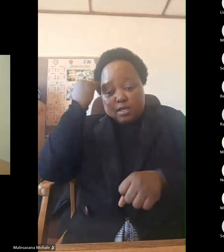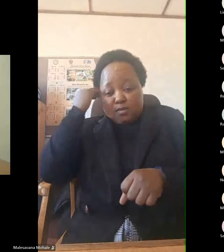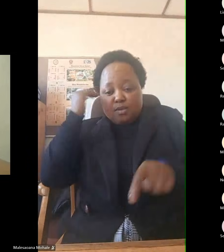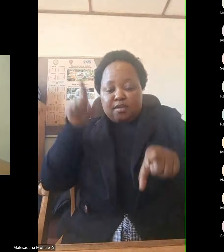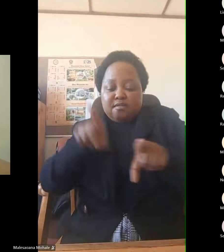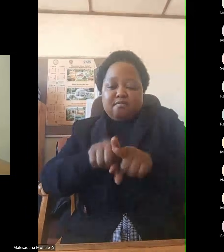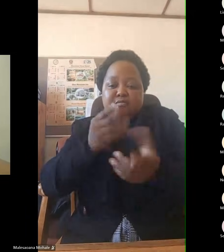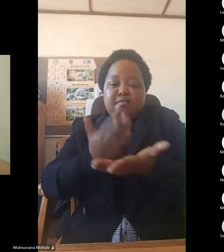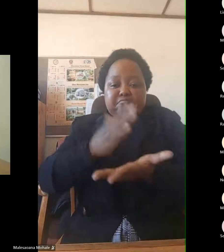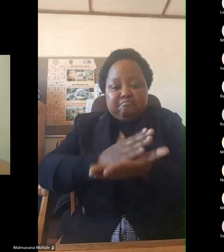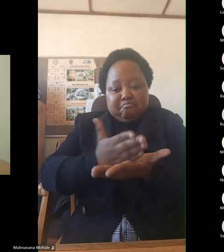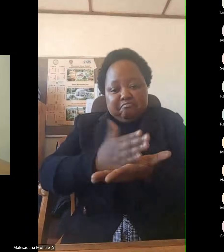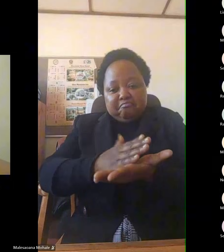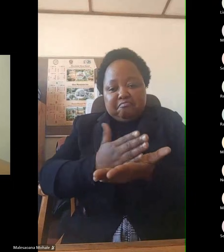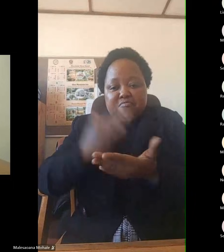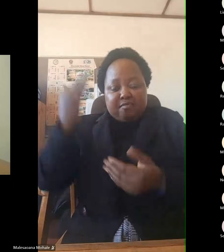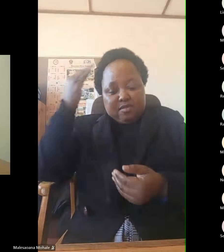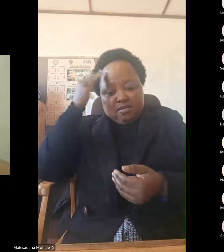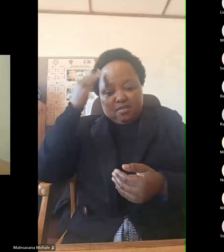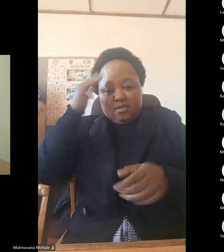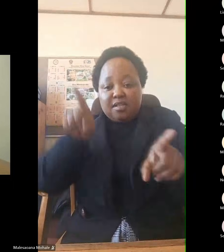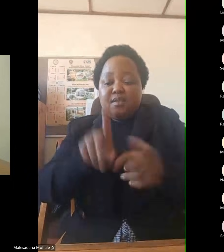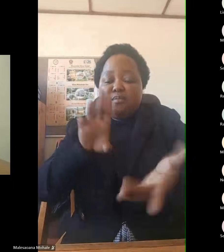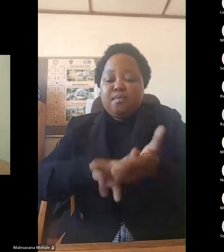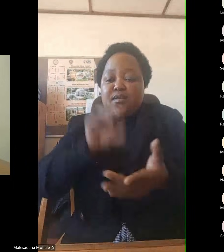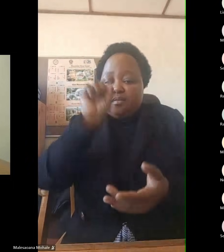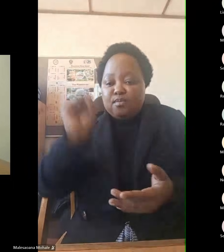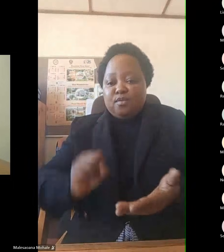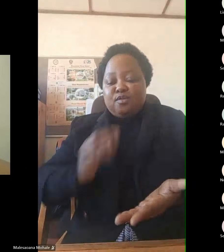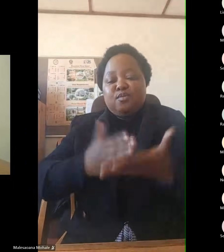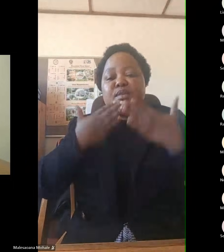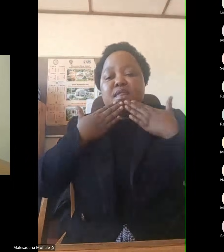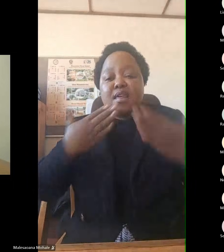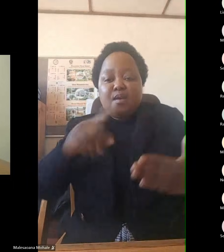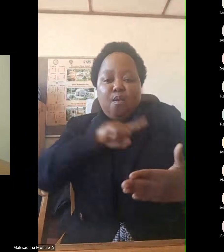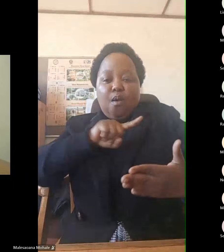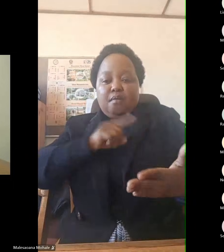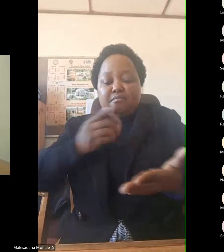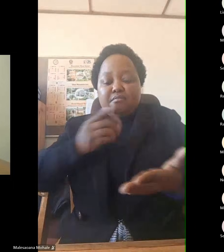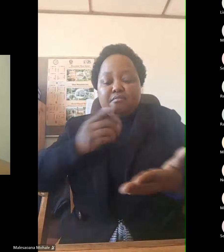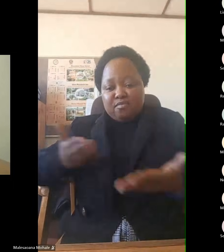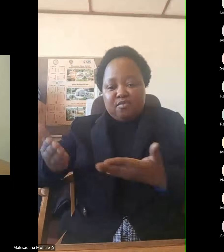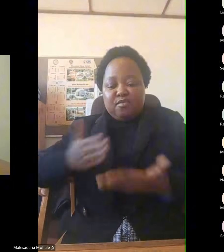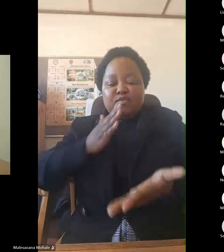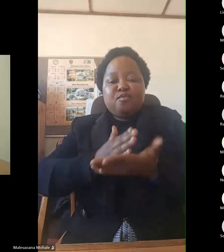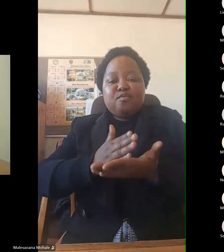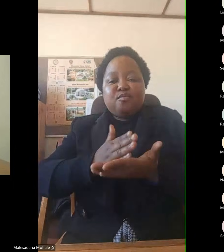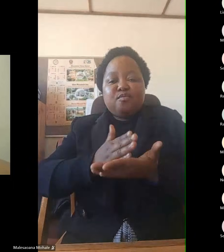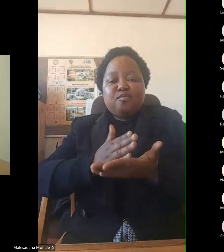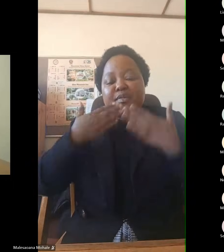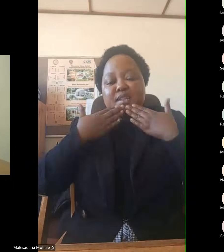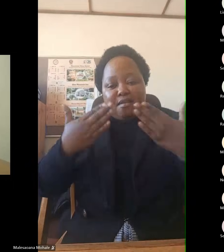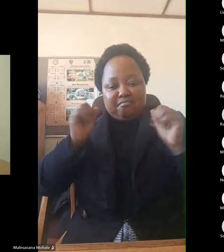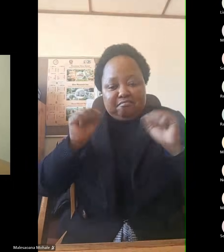And also to Mayor Malisawana, thank you so much, Mayor, for the service. It is very thoughtful.